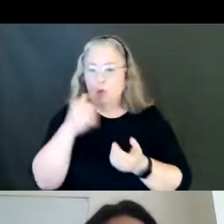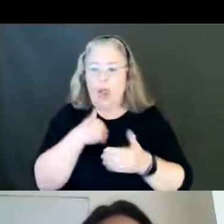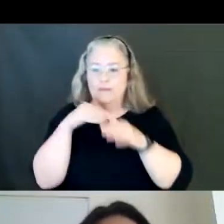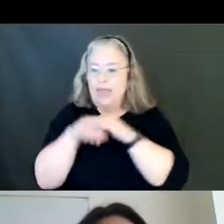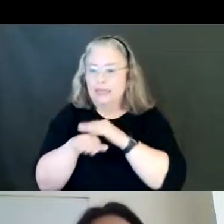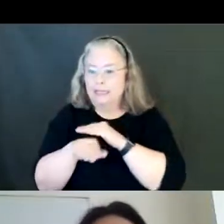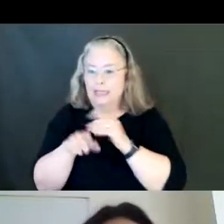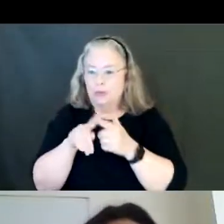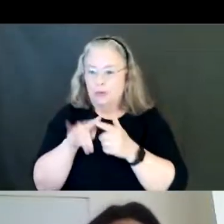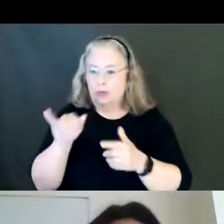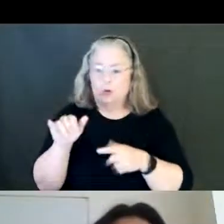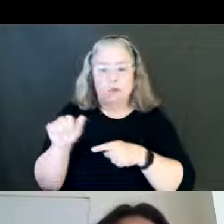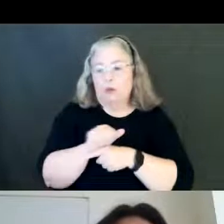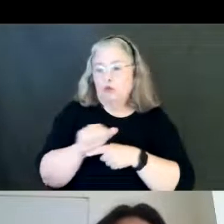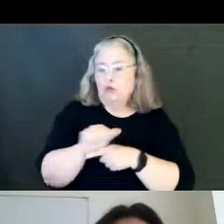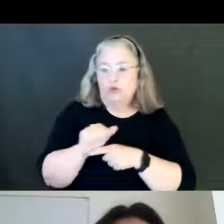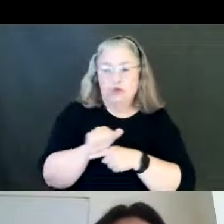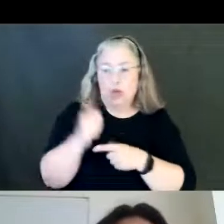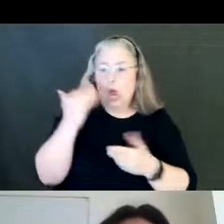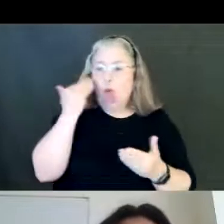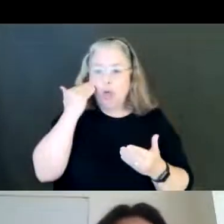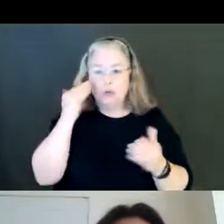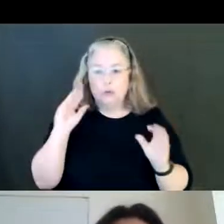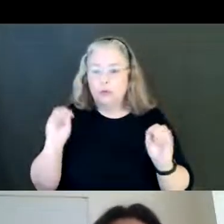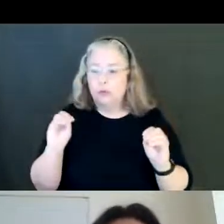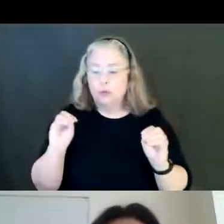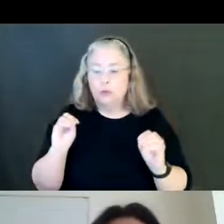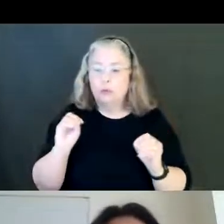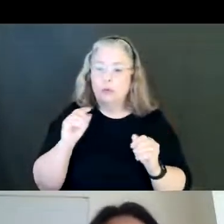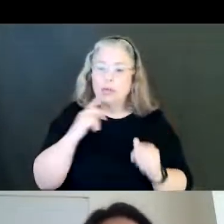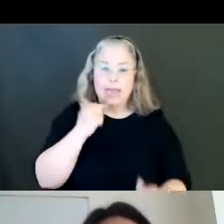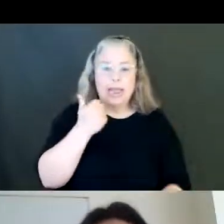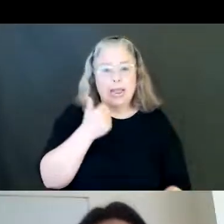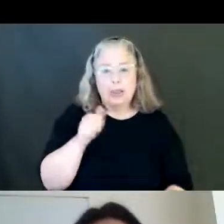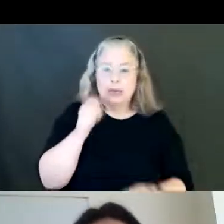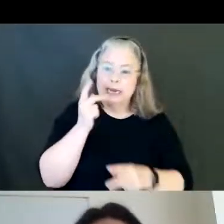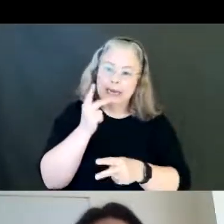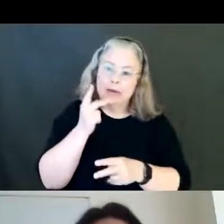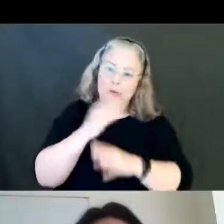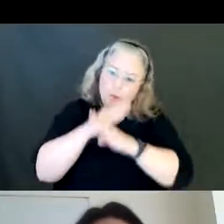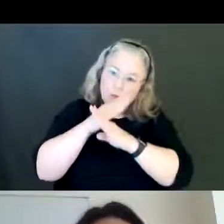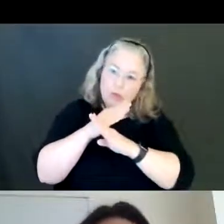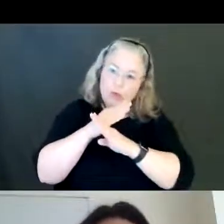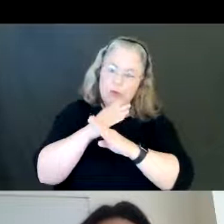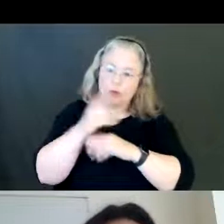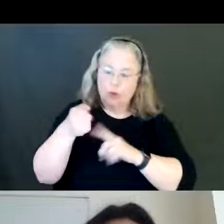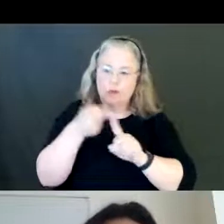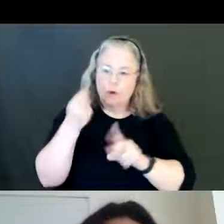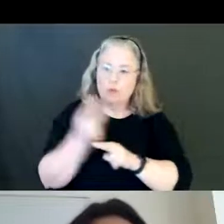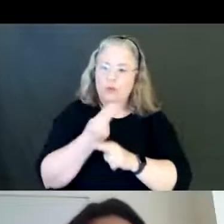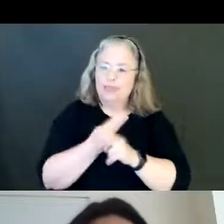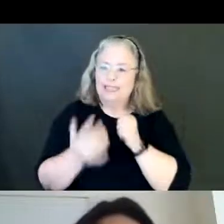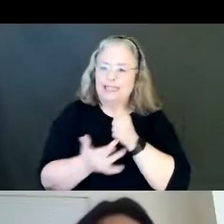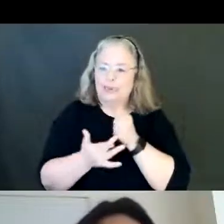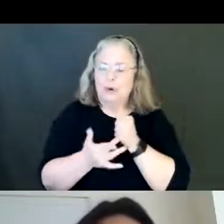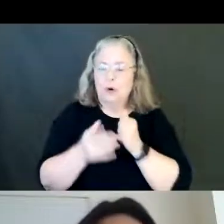it, training, knowledge, anything to keep you from being able to use technology, or if you